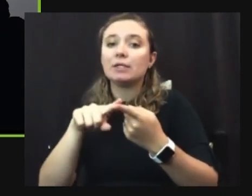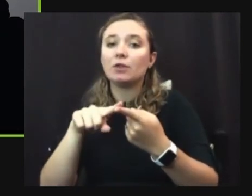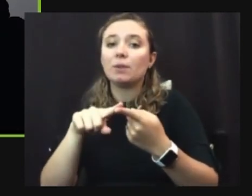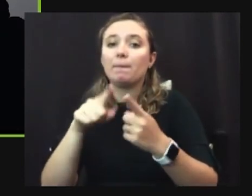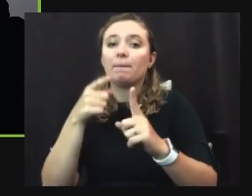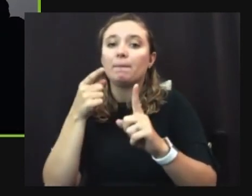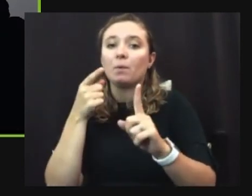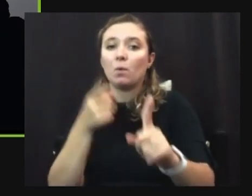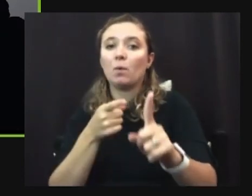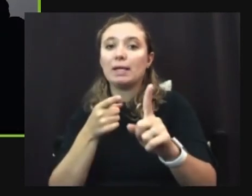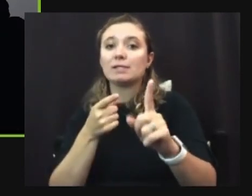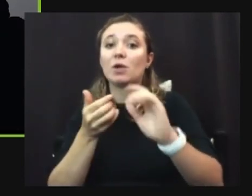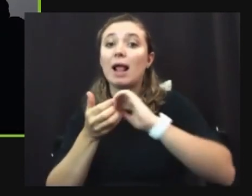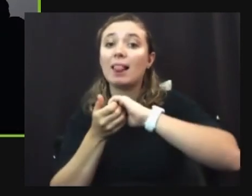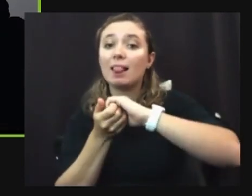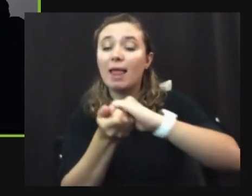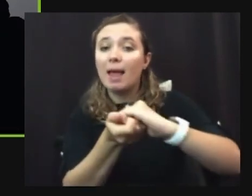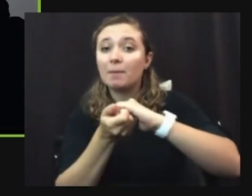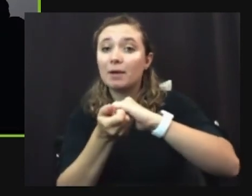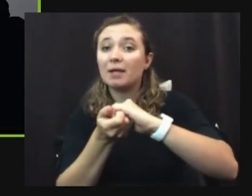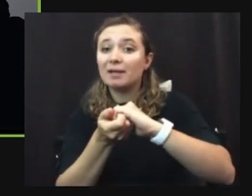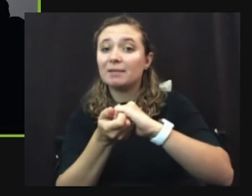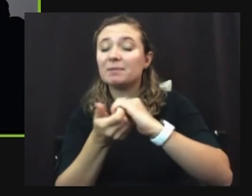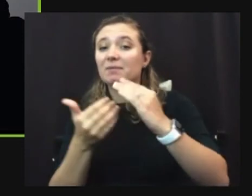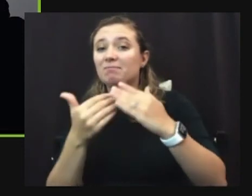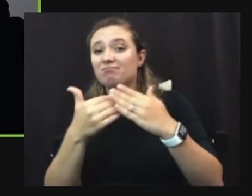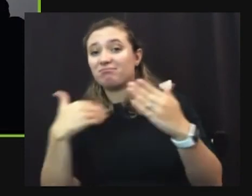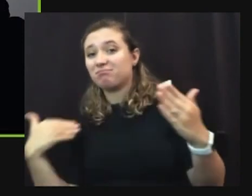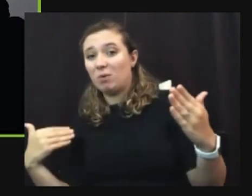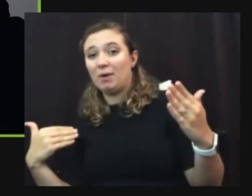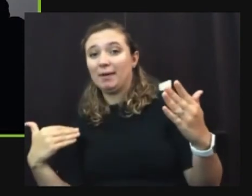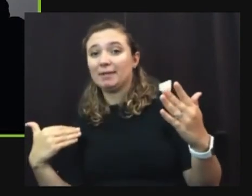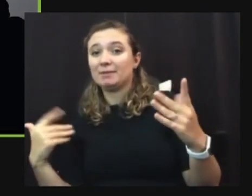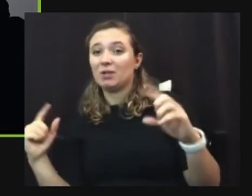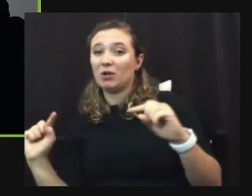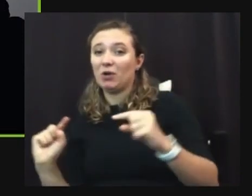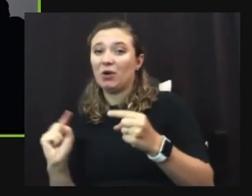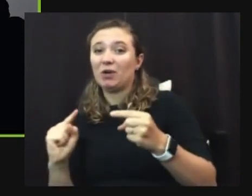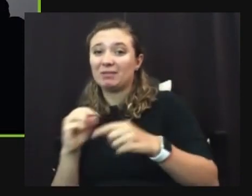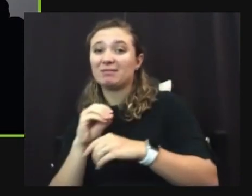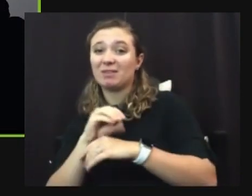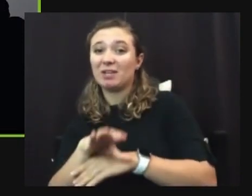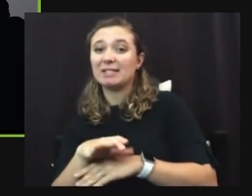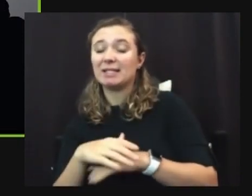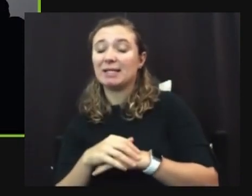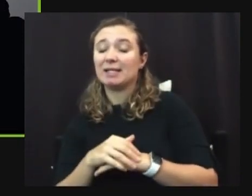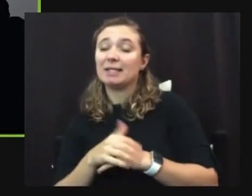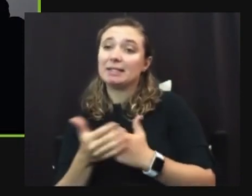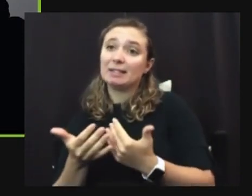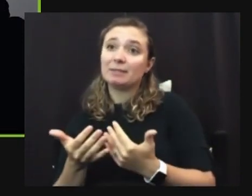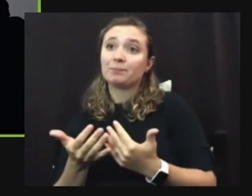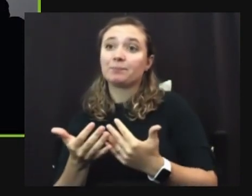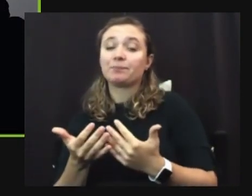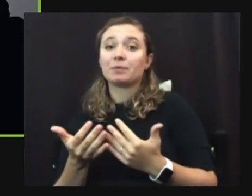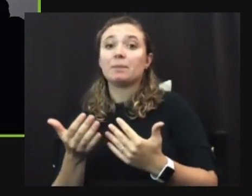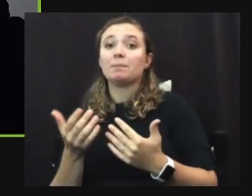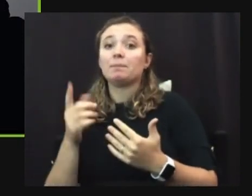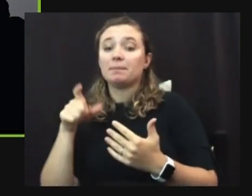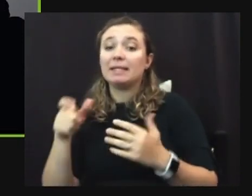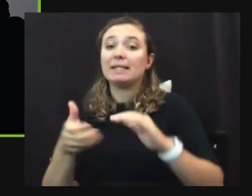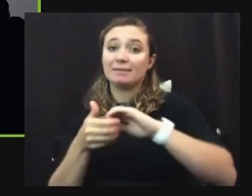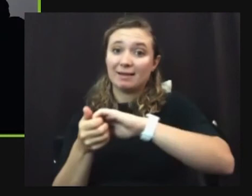And I will say, you likely are causing us a lot of harm unless you're collaborating with